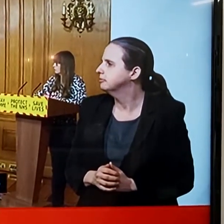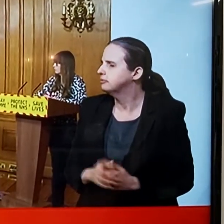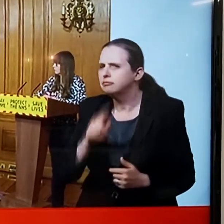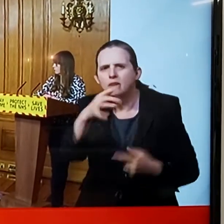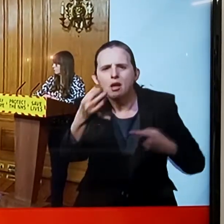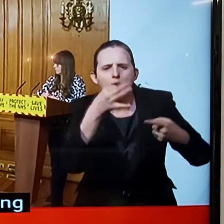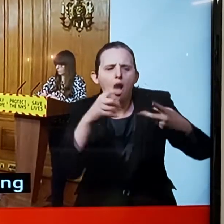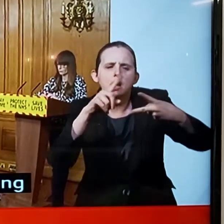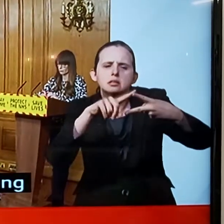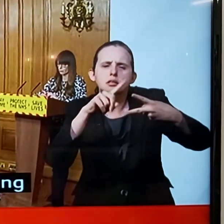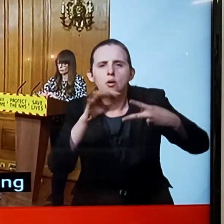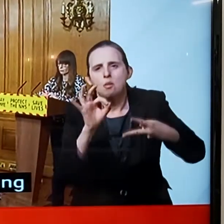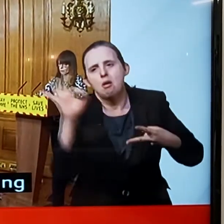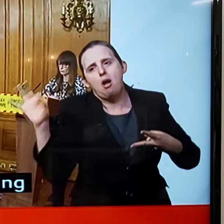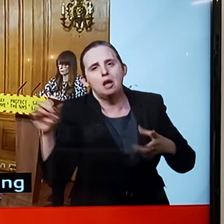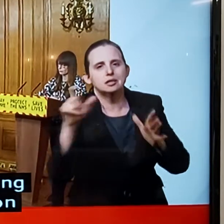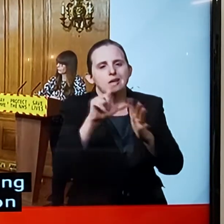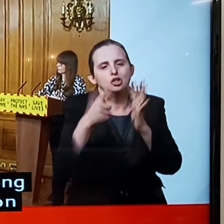to Dr. Harris,